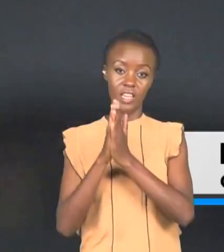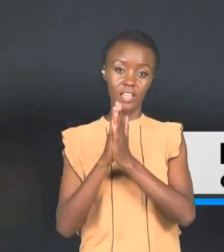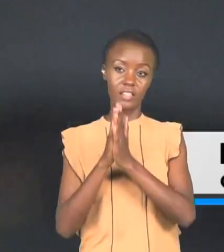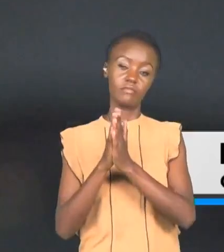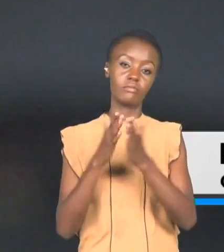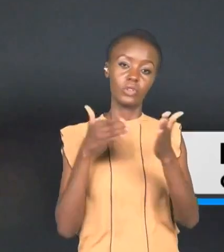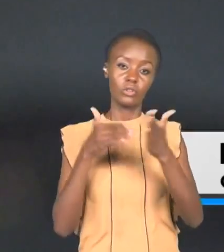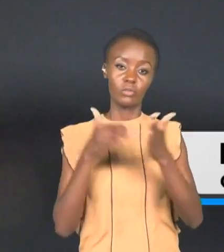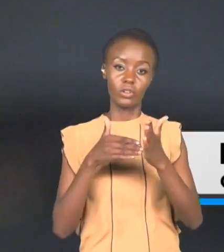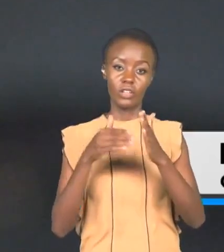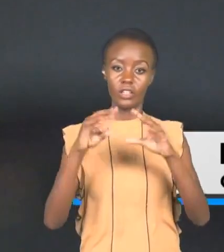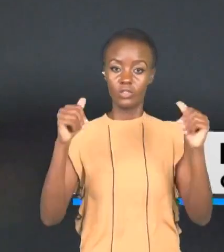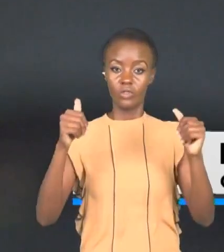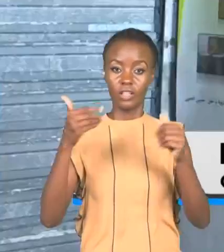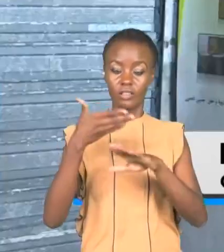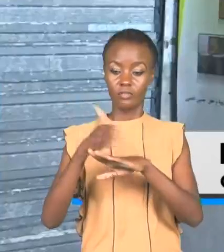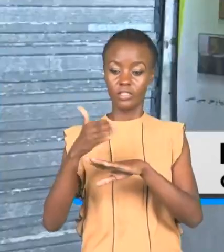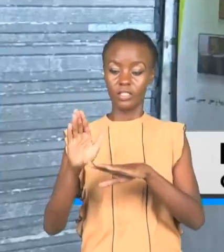erosion.